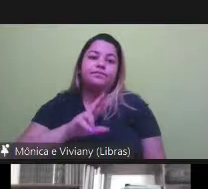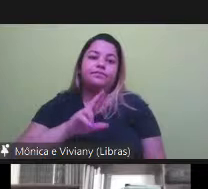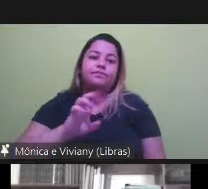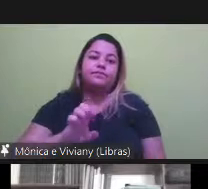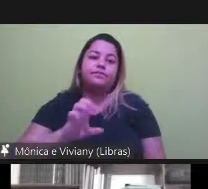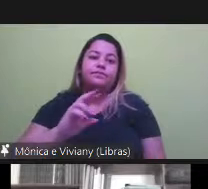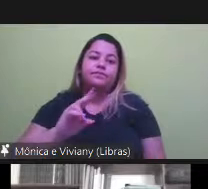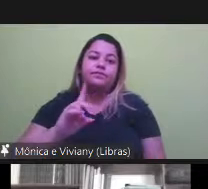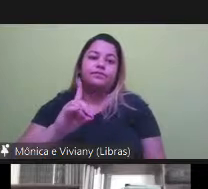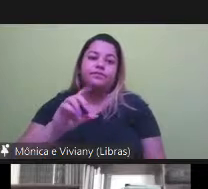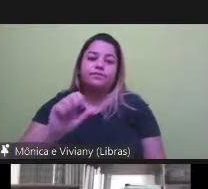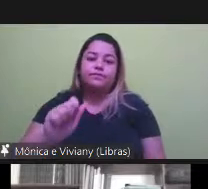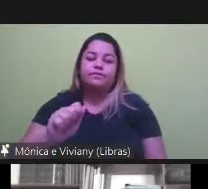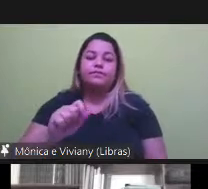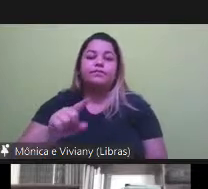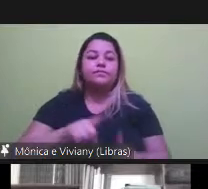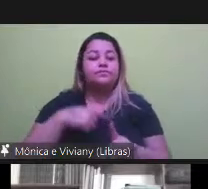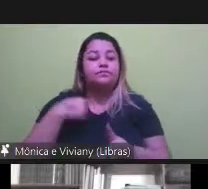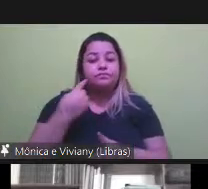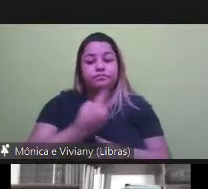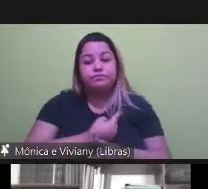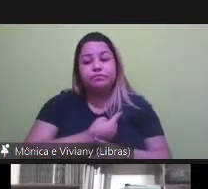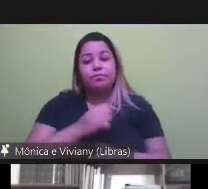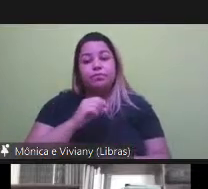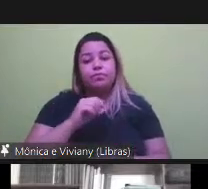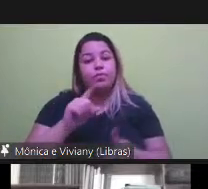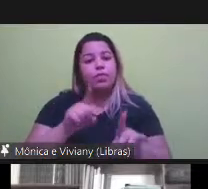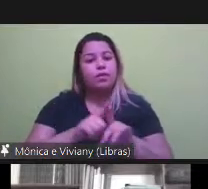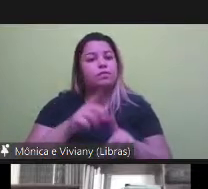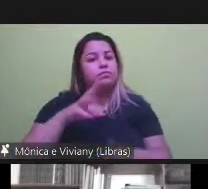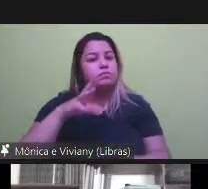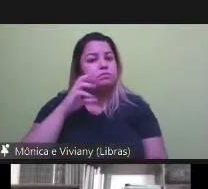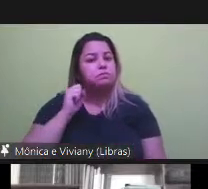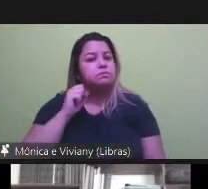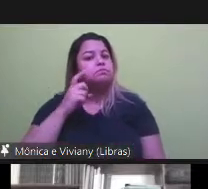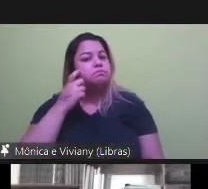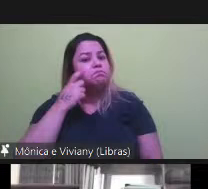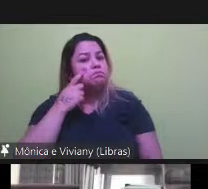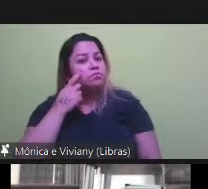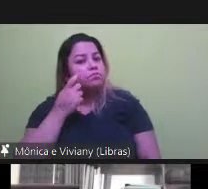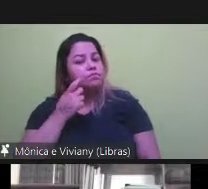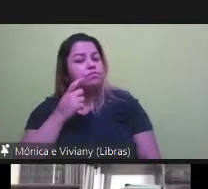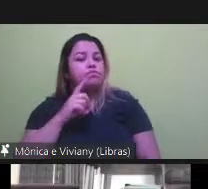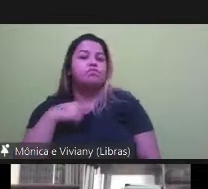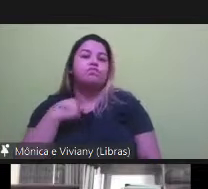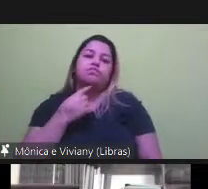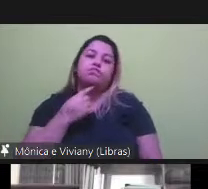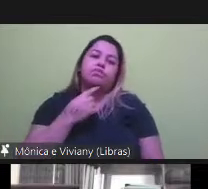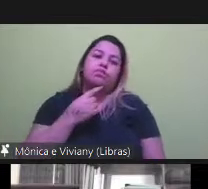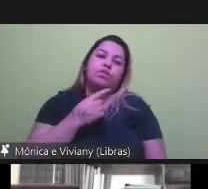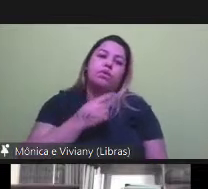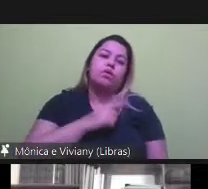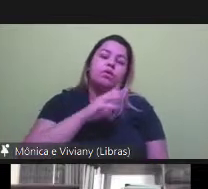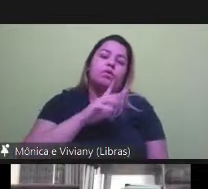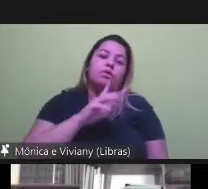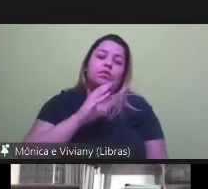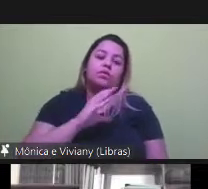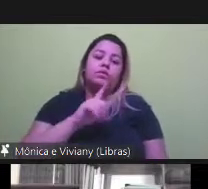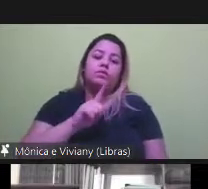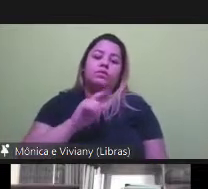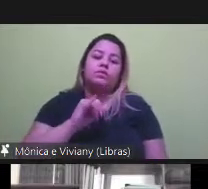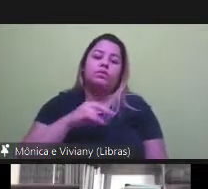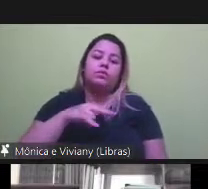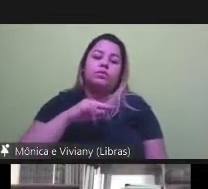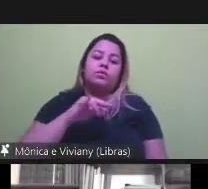social abilities that are important: assertiveness and active listening, and clinical motivation and interview as well,